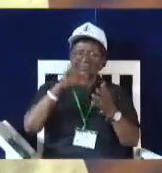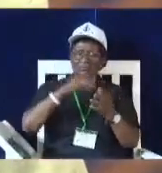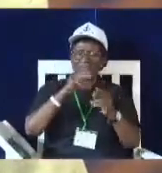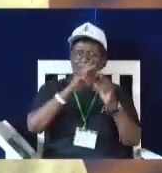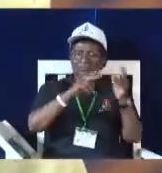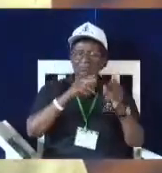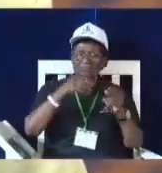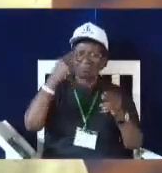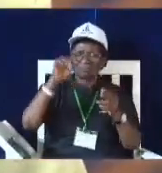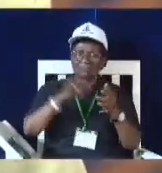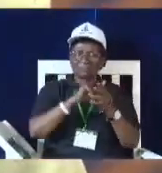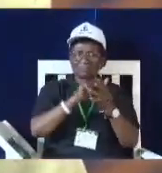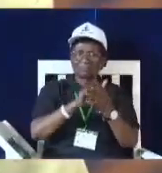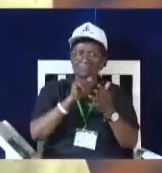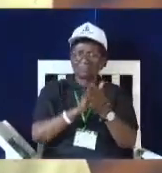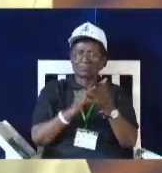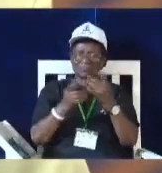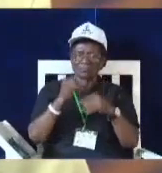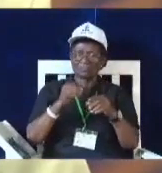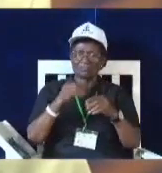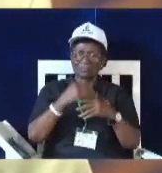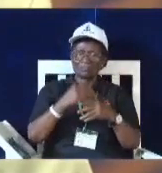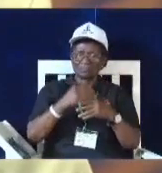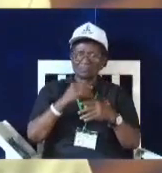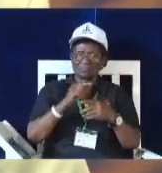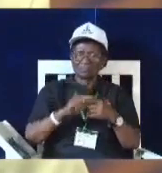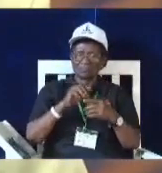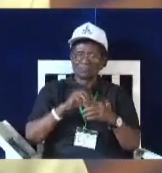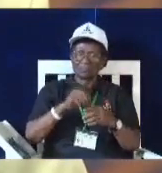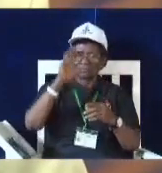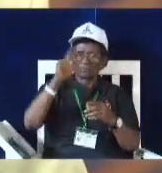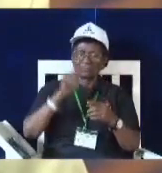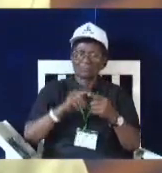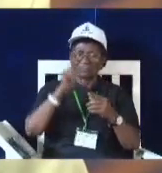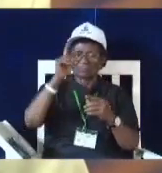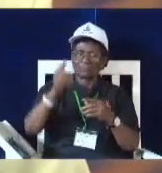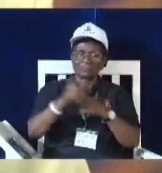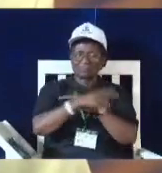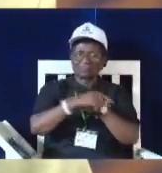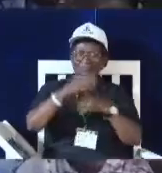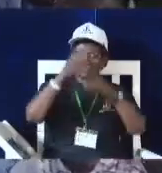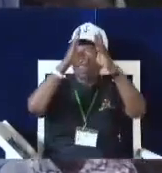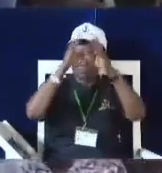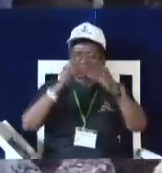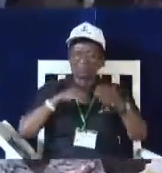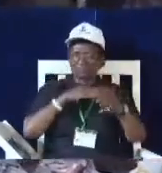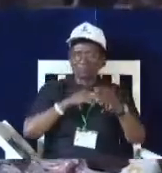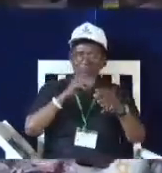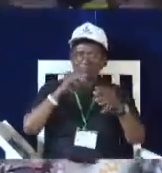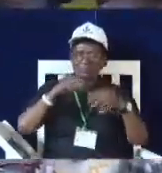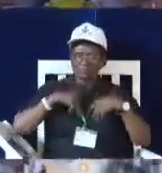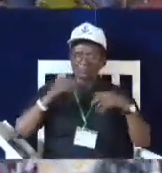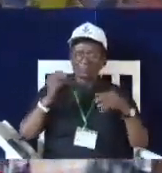come forward to surrender their life to you today. Father, please receive them.